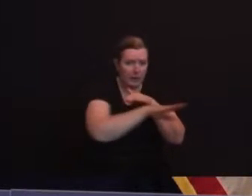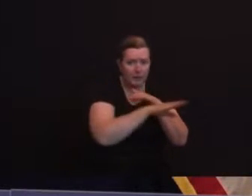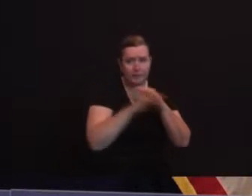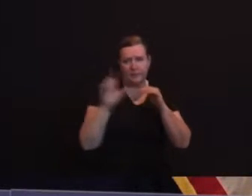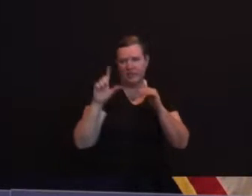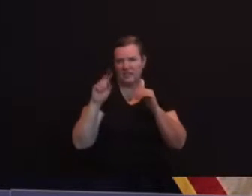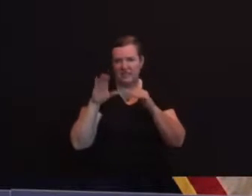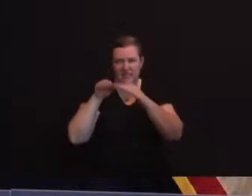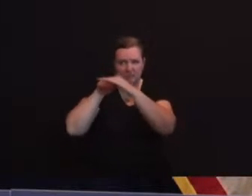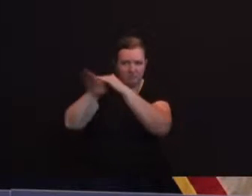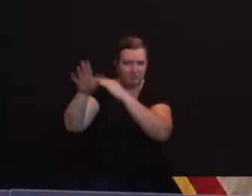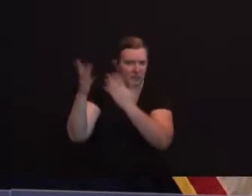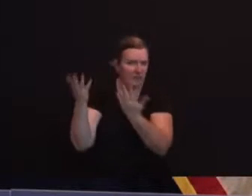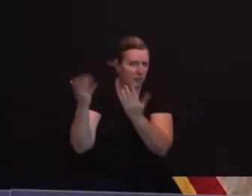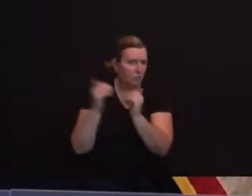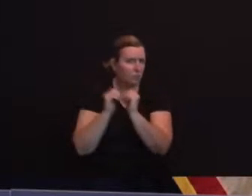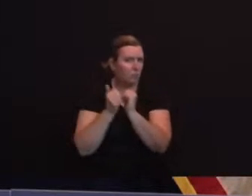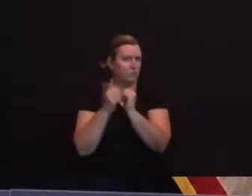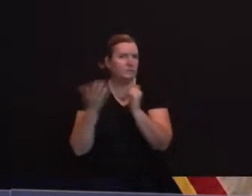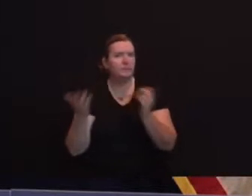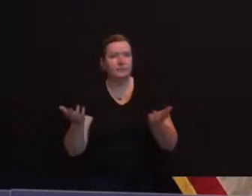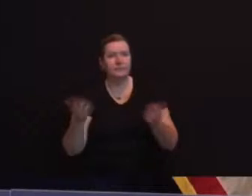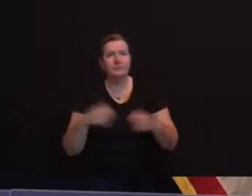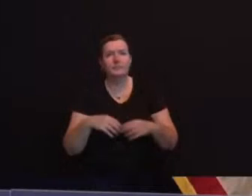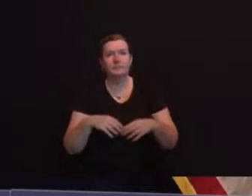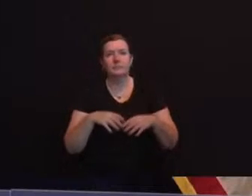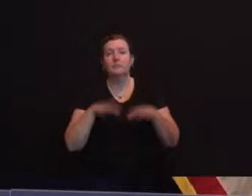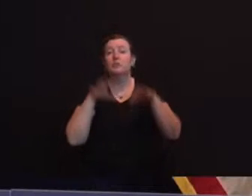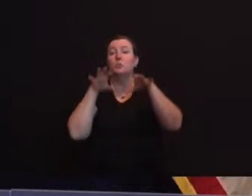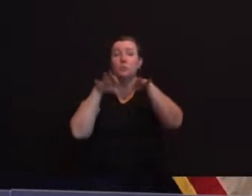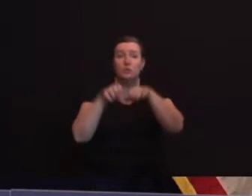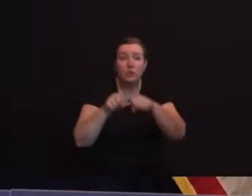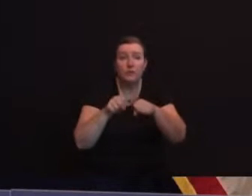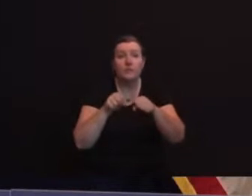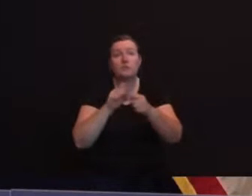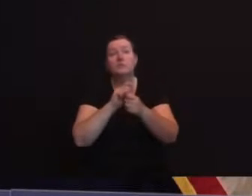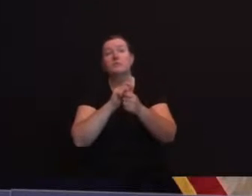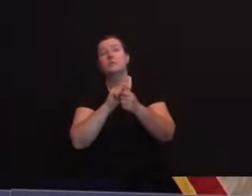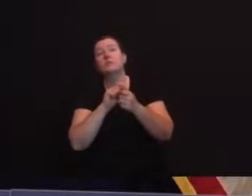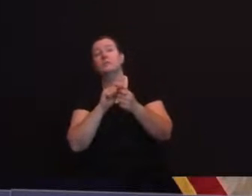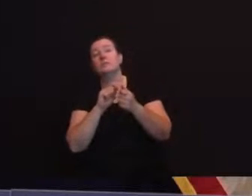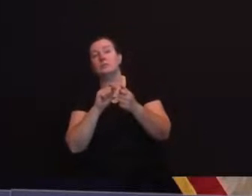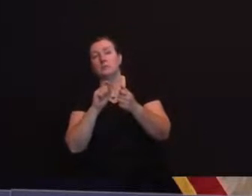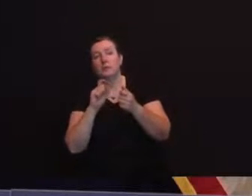be confirmed 36 hours before the resident leaves the facility.